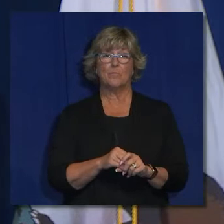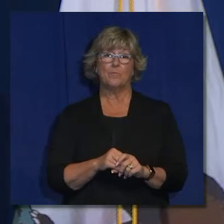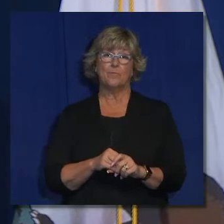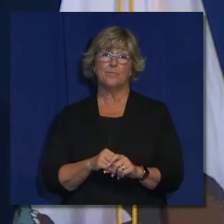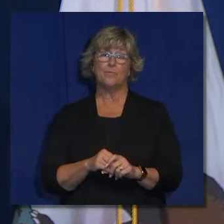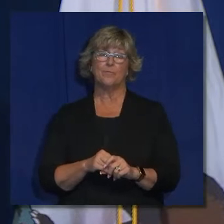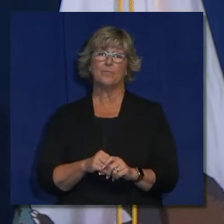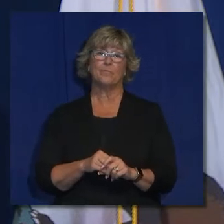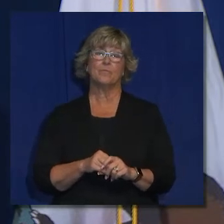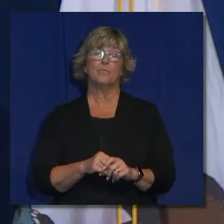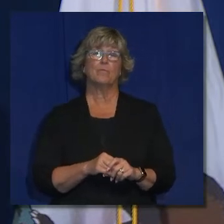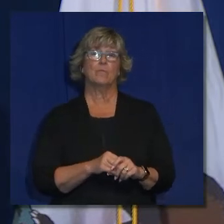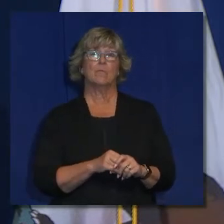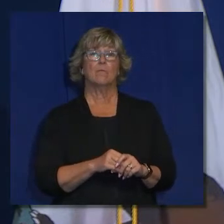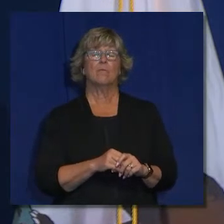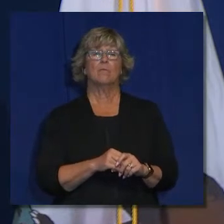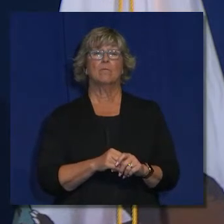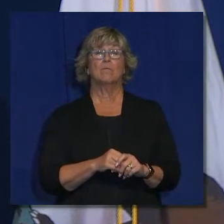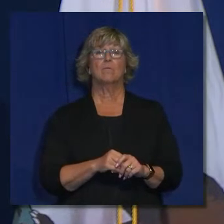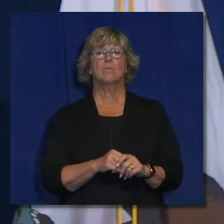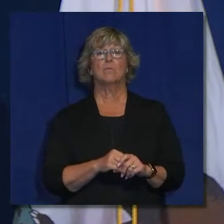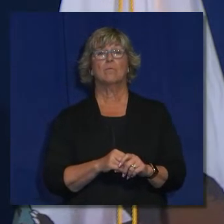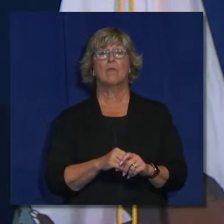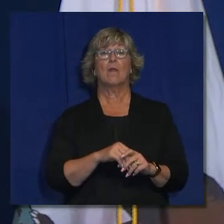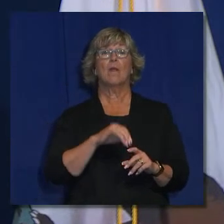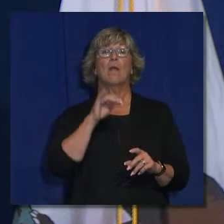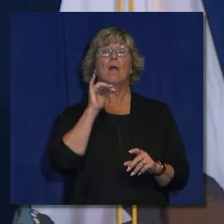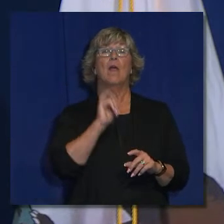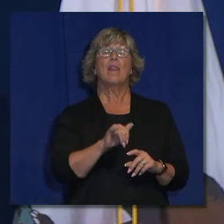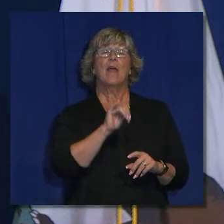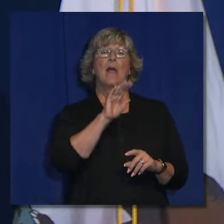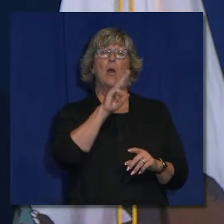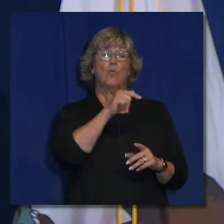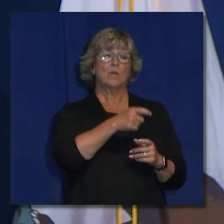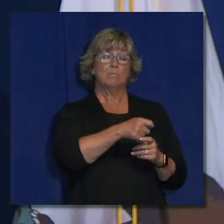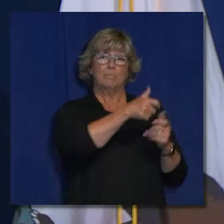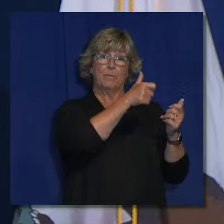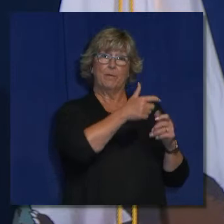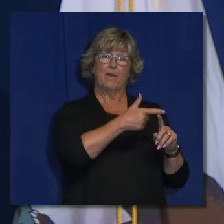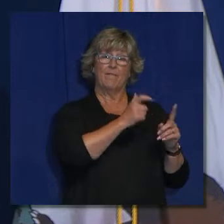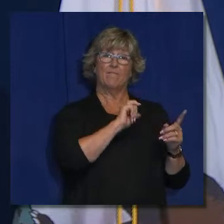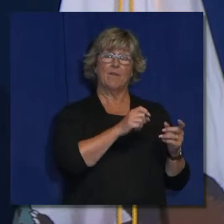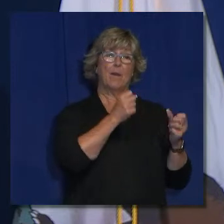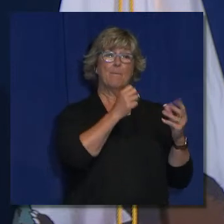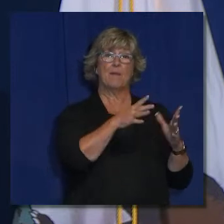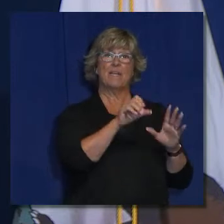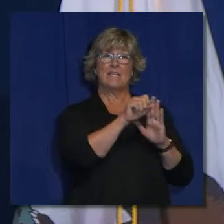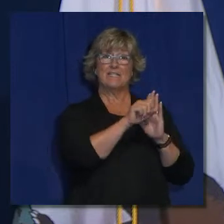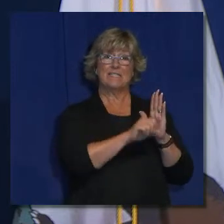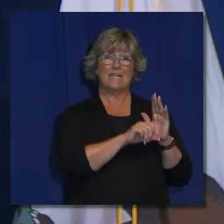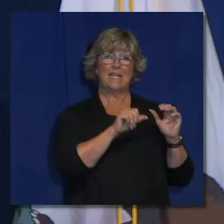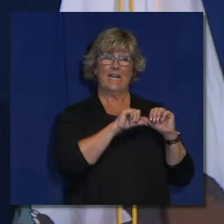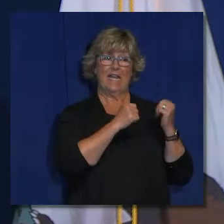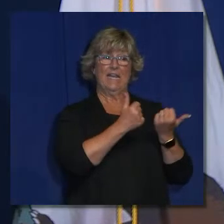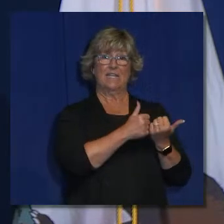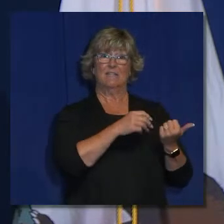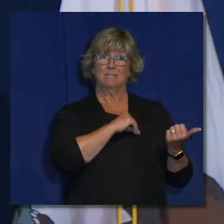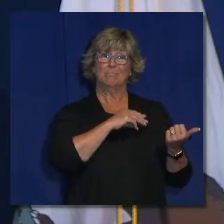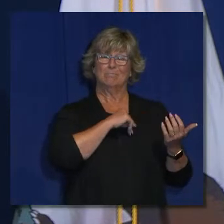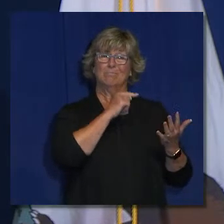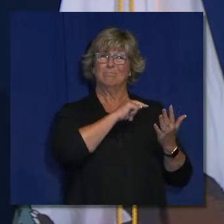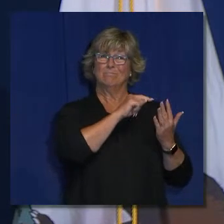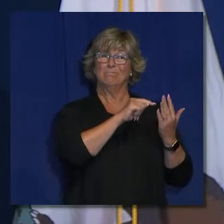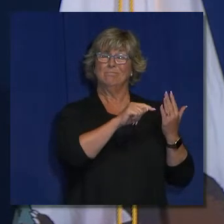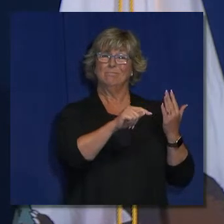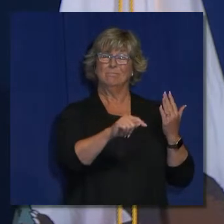the desalination that was rejected by the Coastal Commission after being supported by many, many state agencies over the course of the